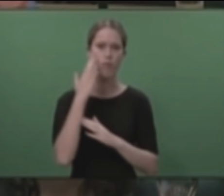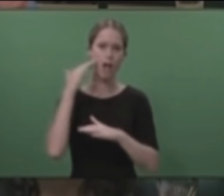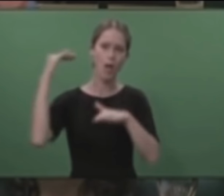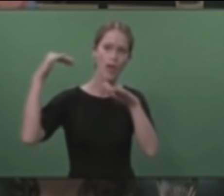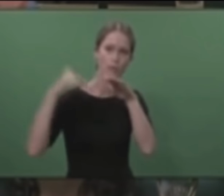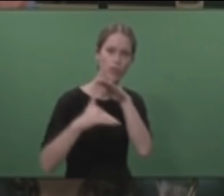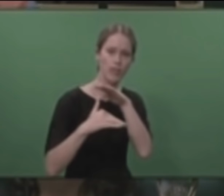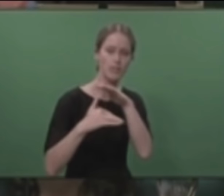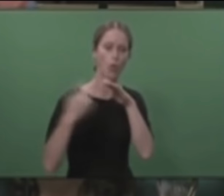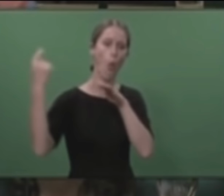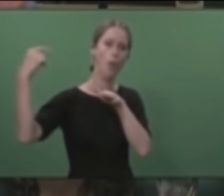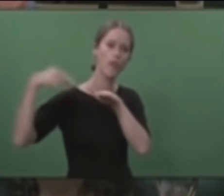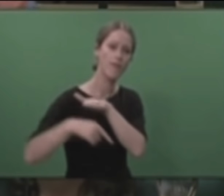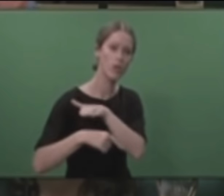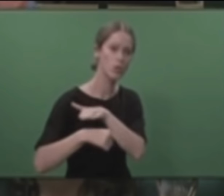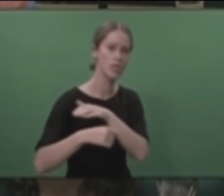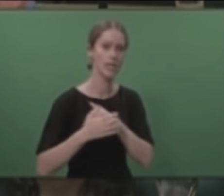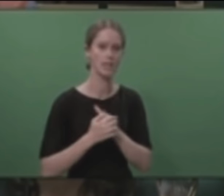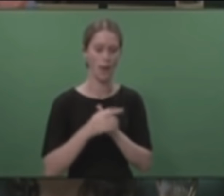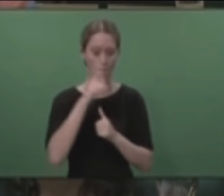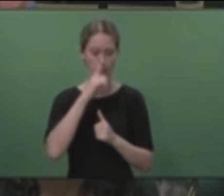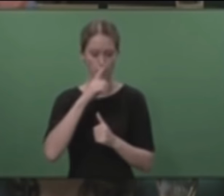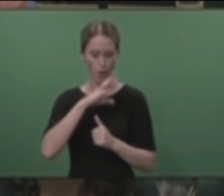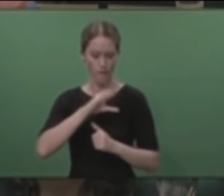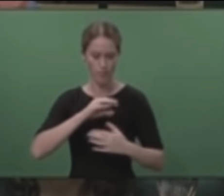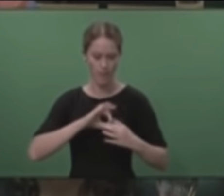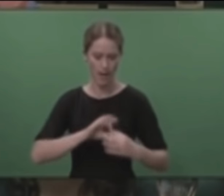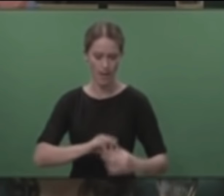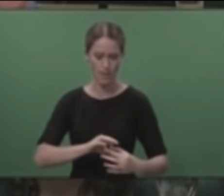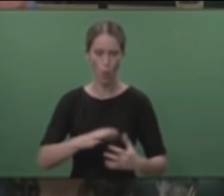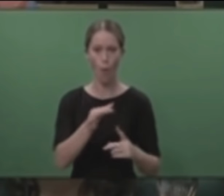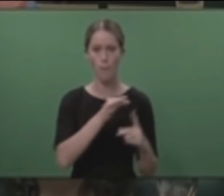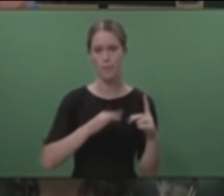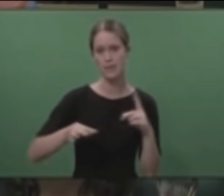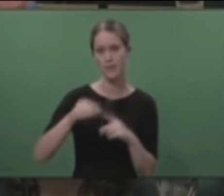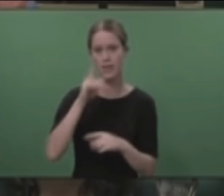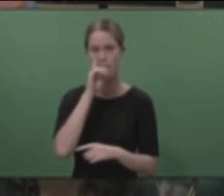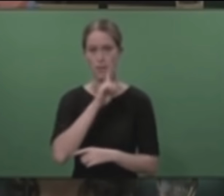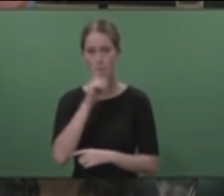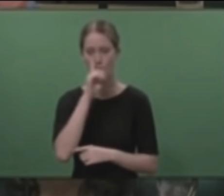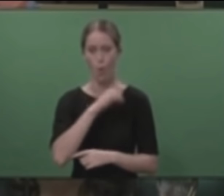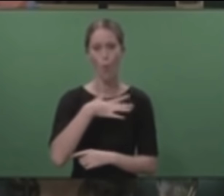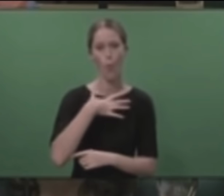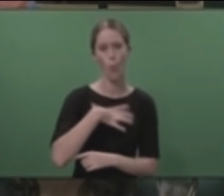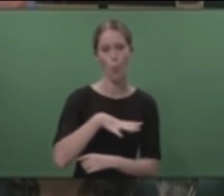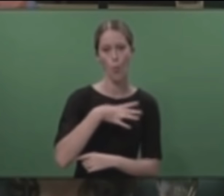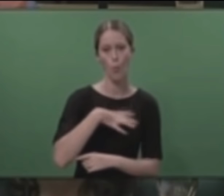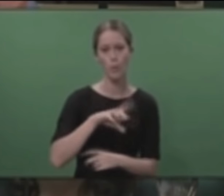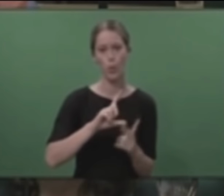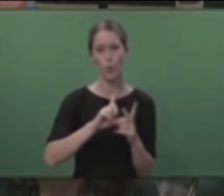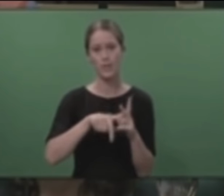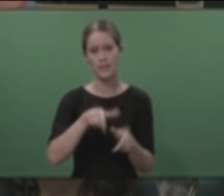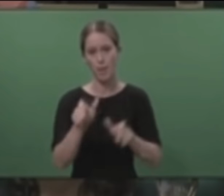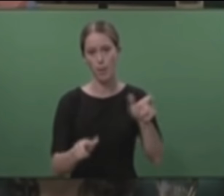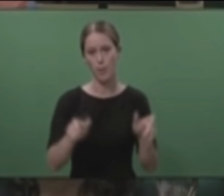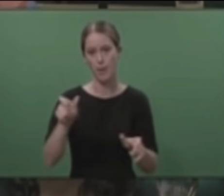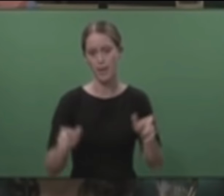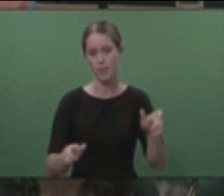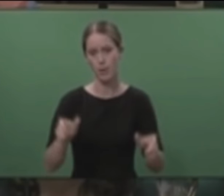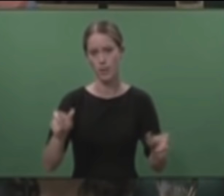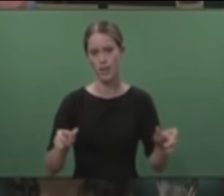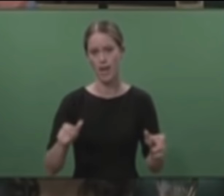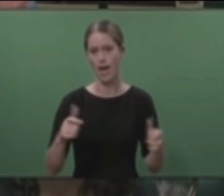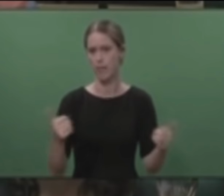immigrants and refugees, tangata whenua and Pacific peoples, women and disabled peoples,